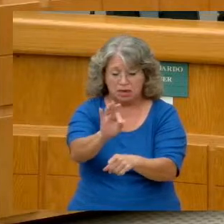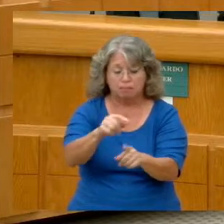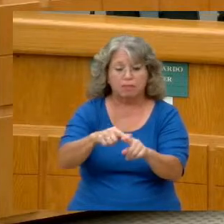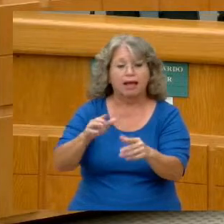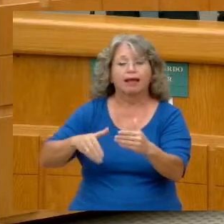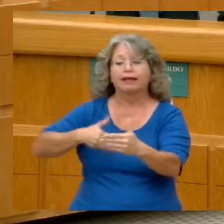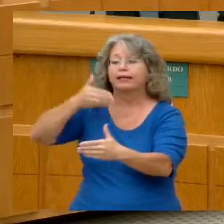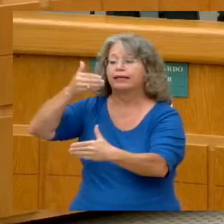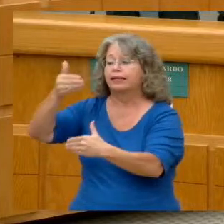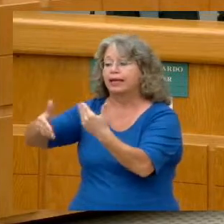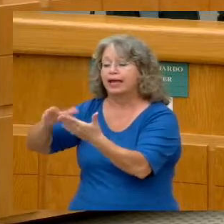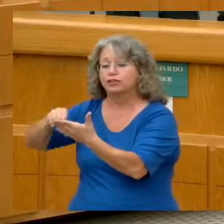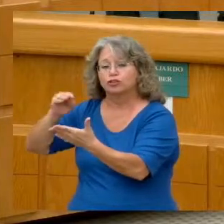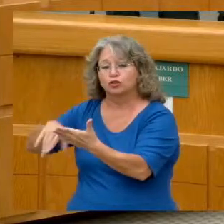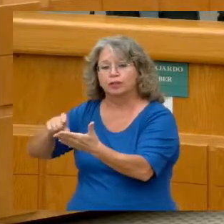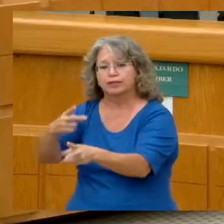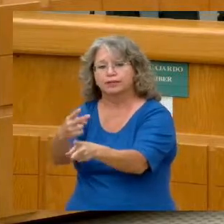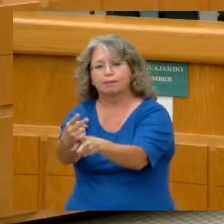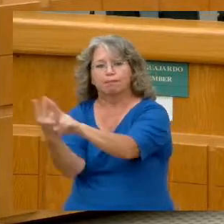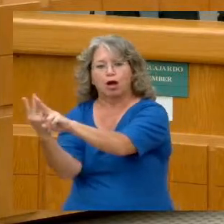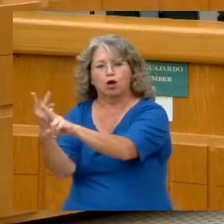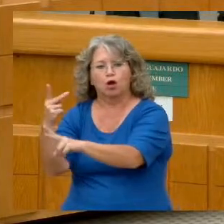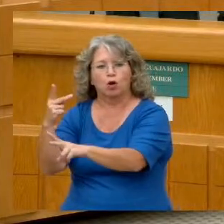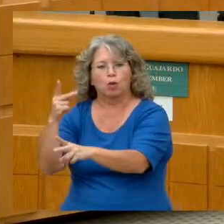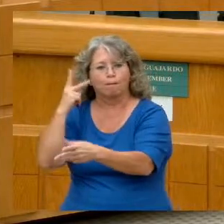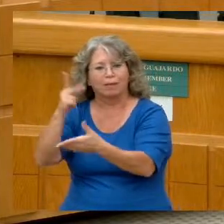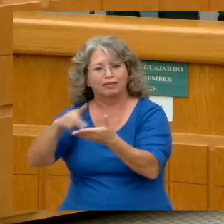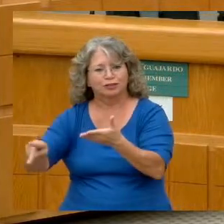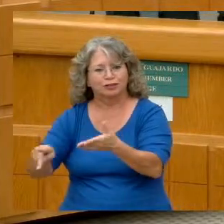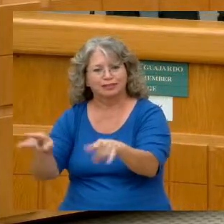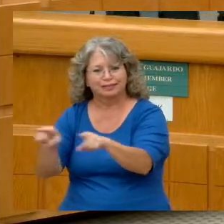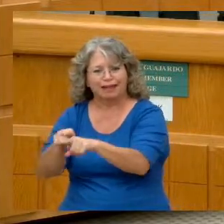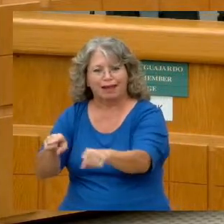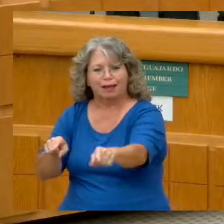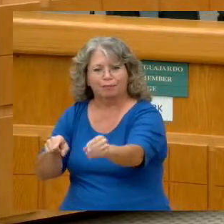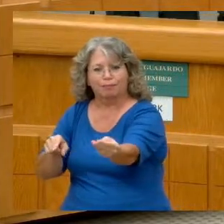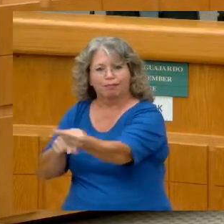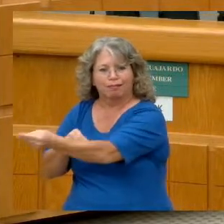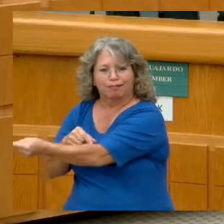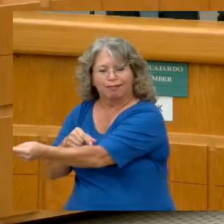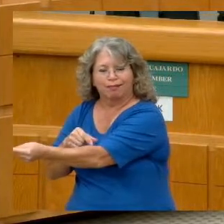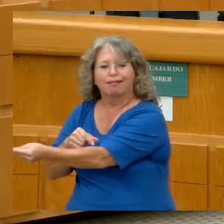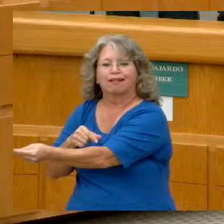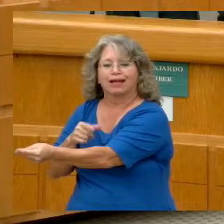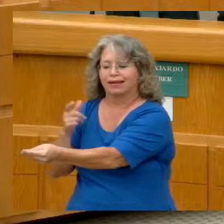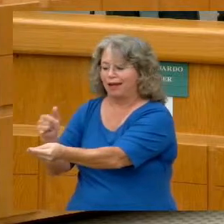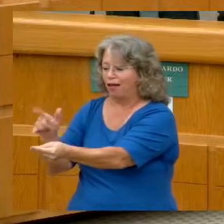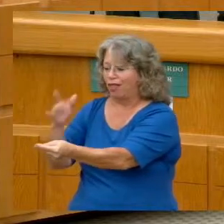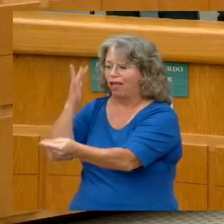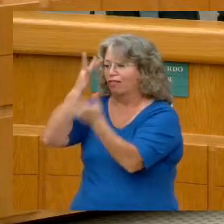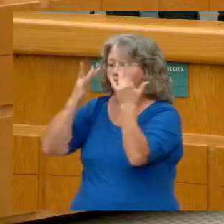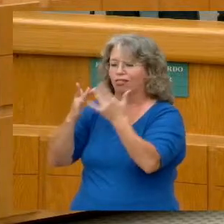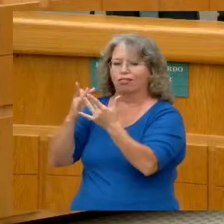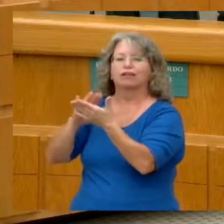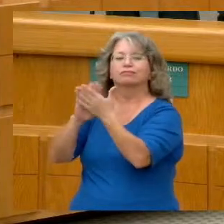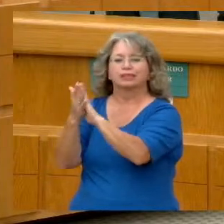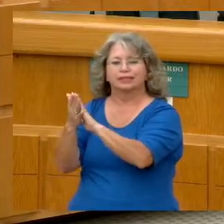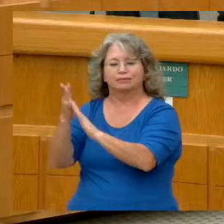them. And now they're using that pencil, and they rub their eyes, their nose, or their mouth, and now they get COVID-19. I'm